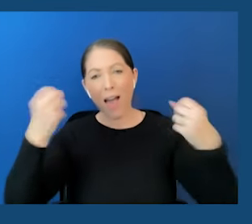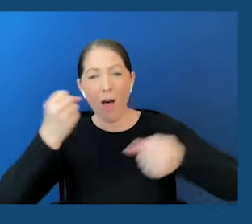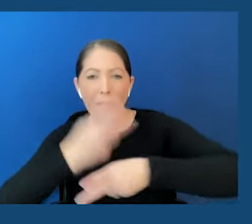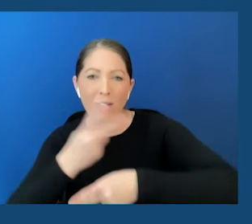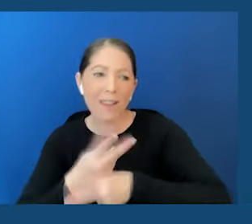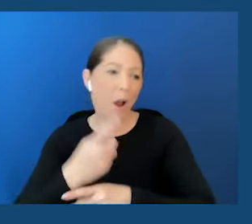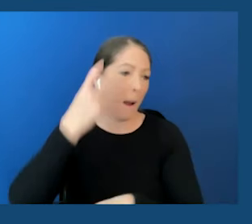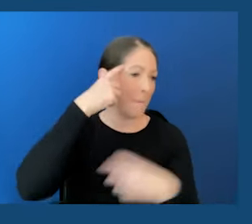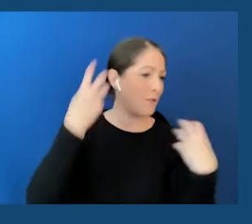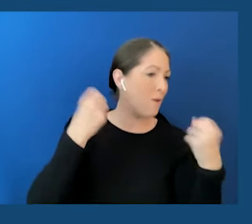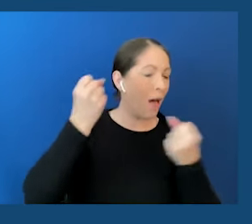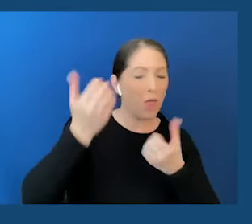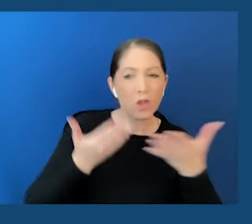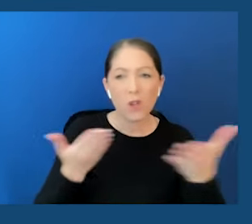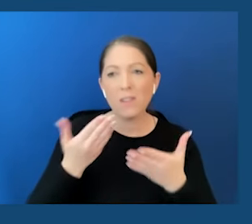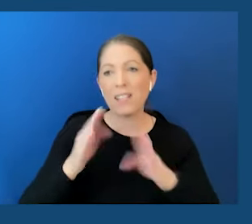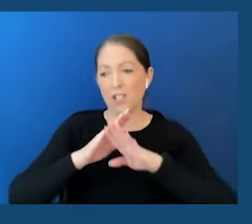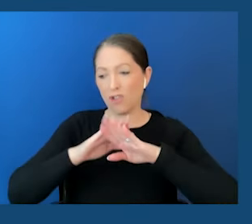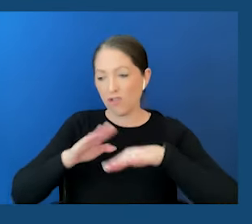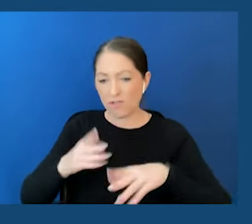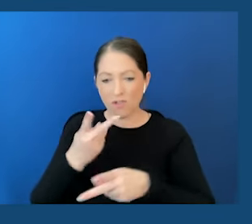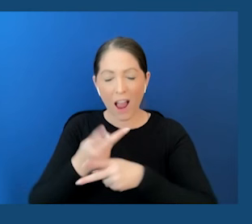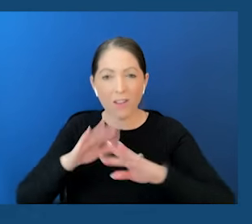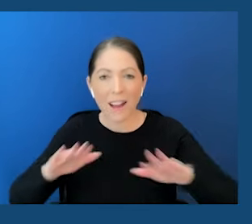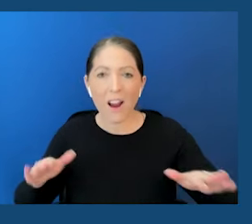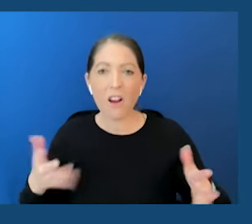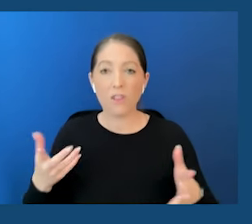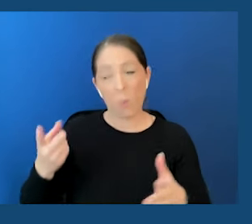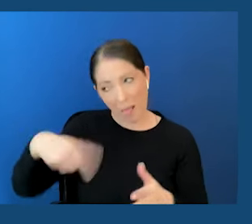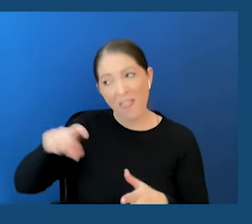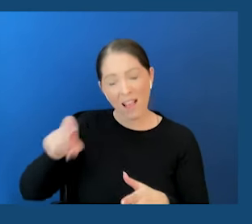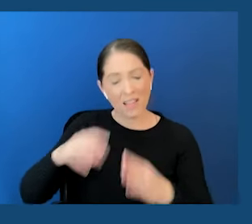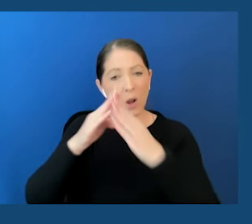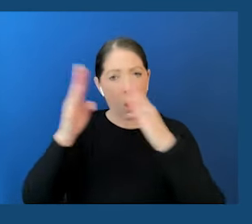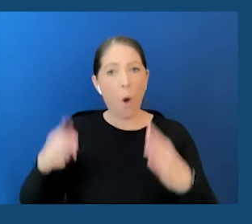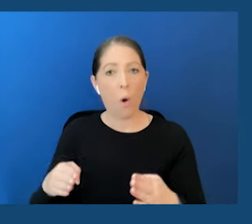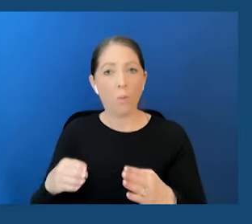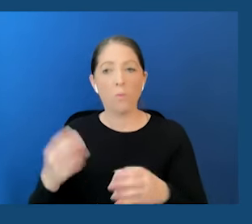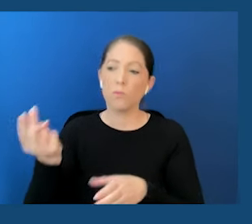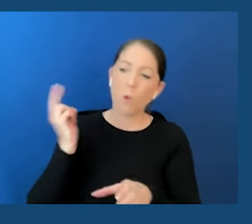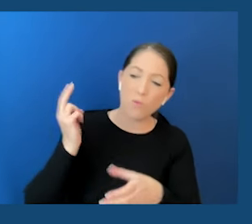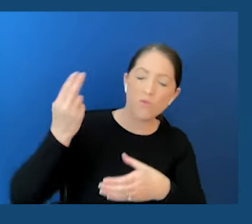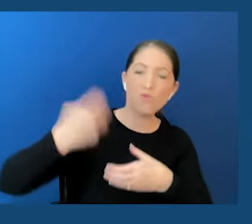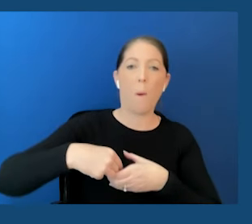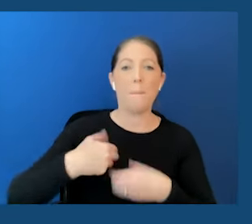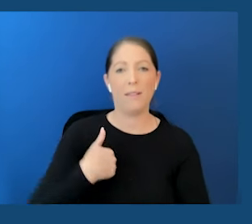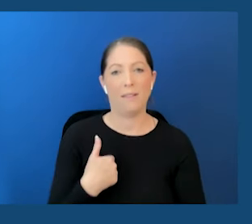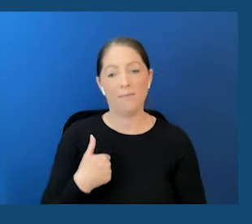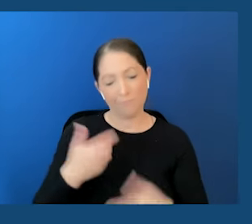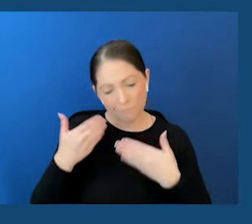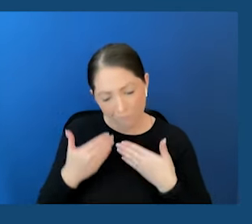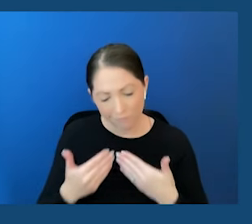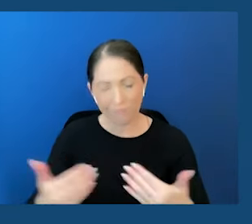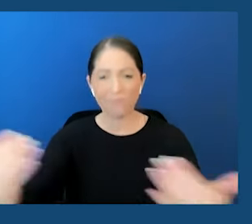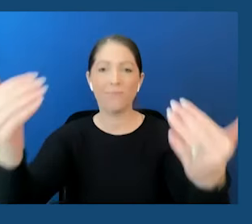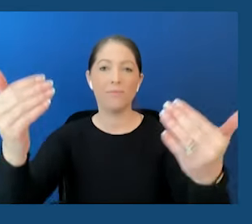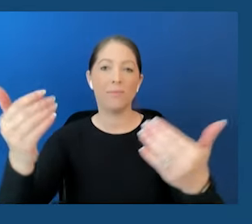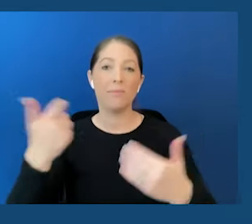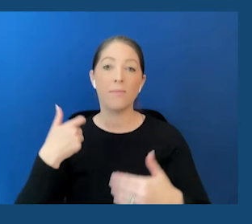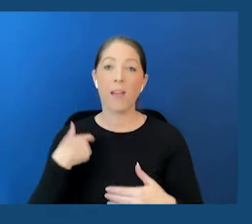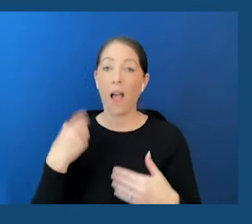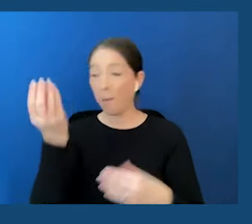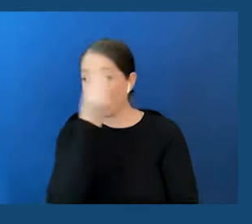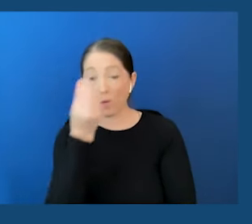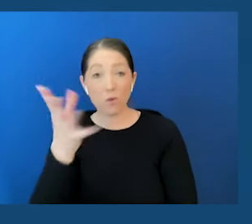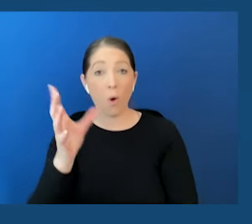they're parents. And above all, they need to have a home. So join with me as we move forward. And I'm saying we can take on these issues. We